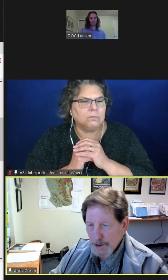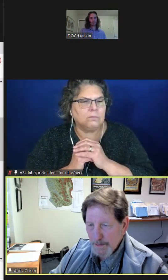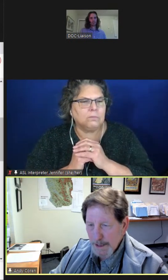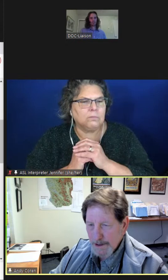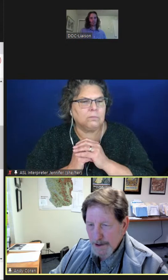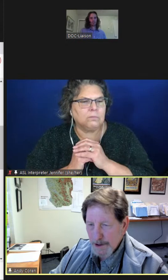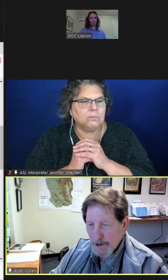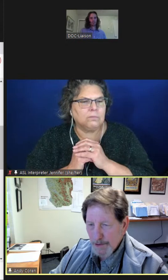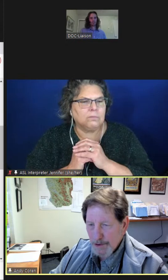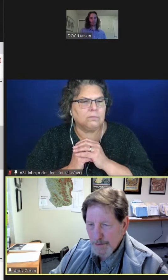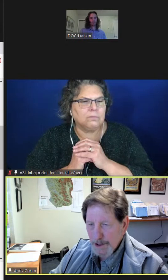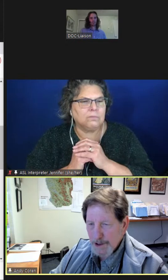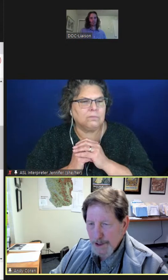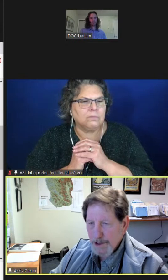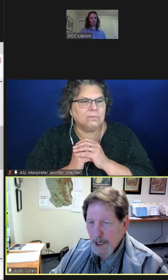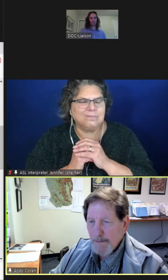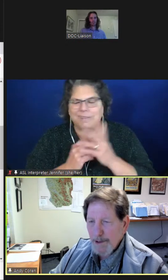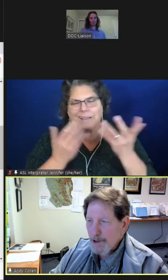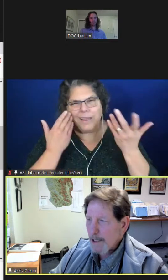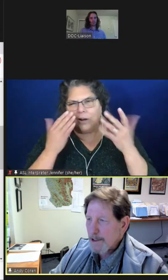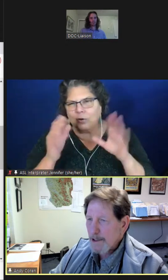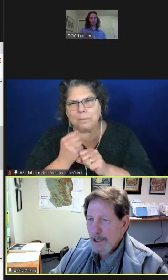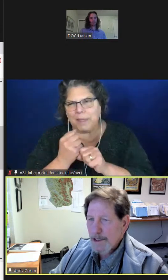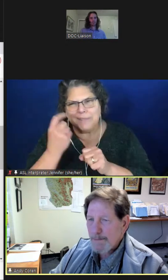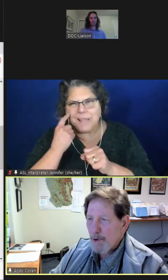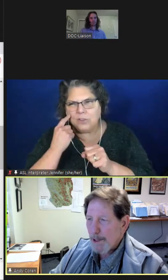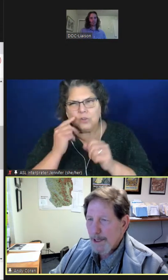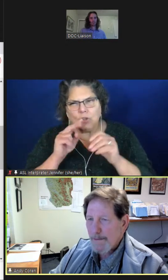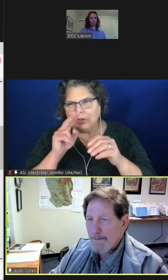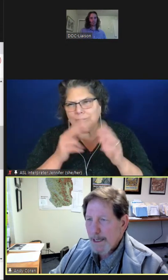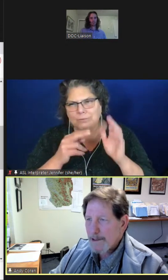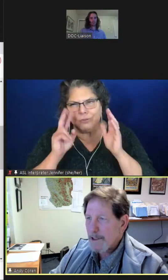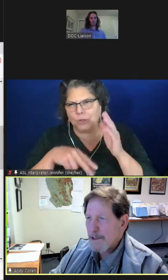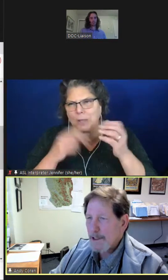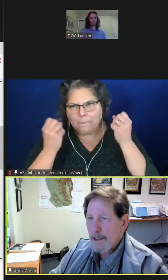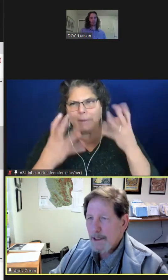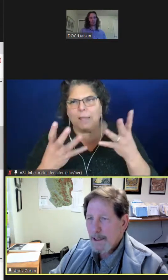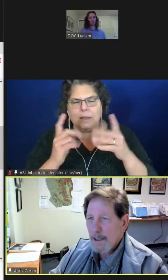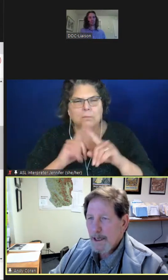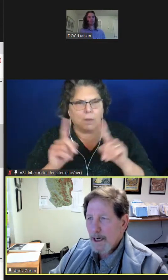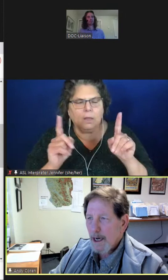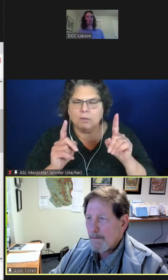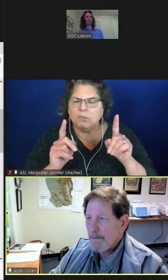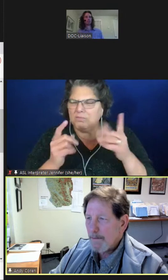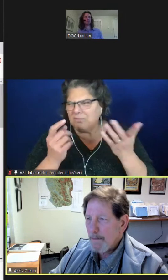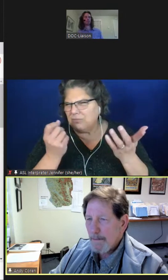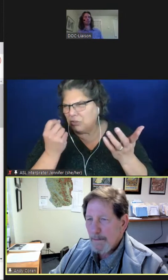not so sure it makes sense to go through too much of this, but you get the point that basically